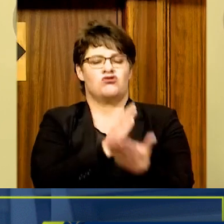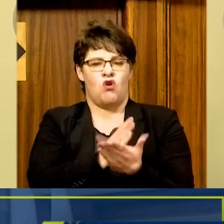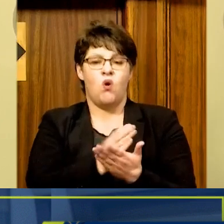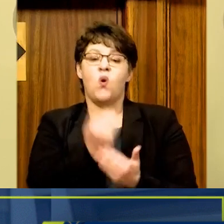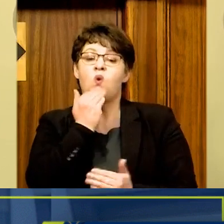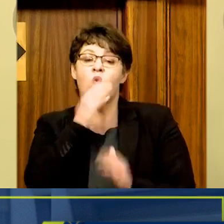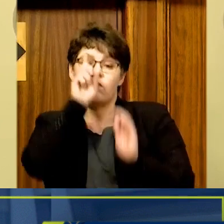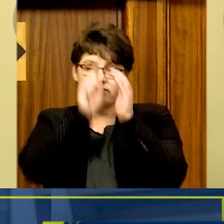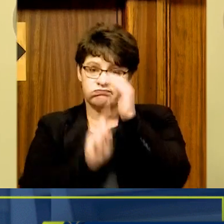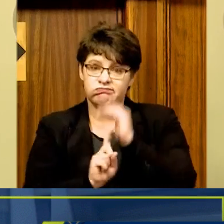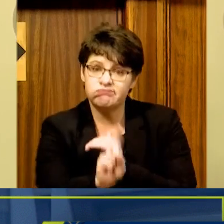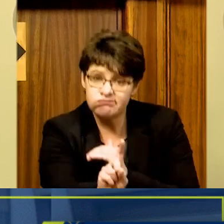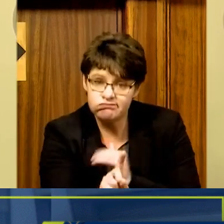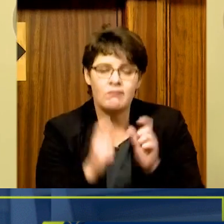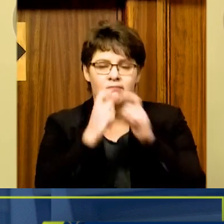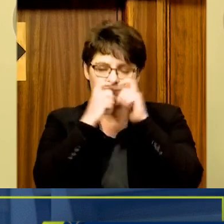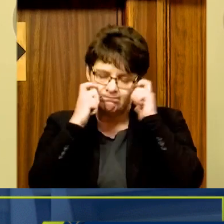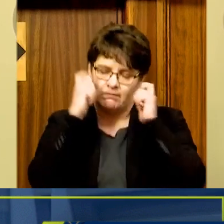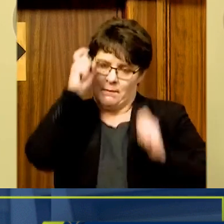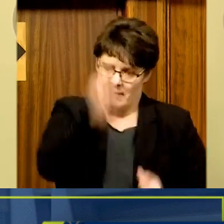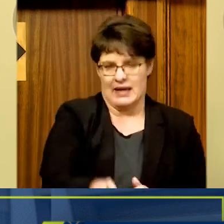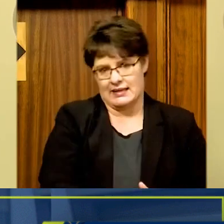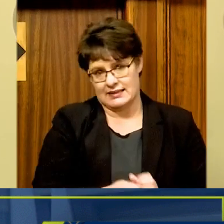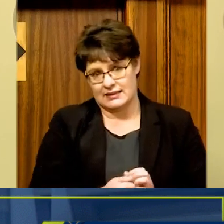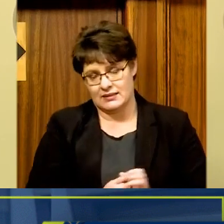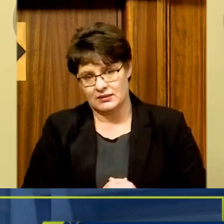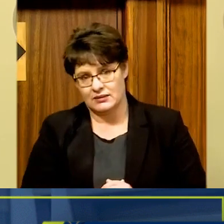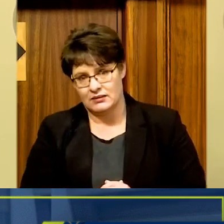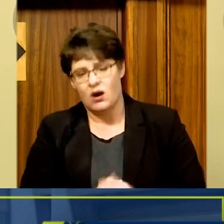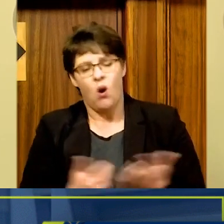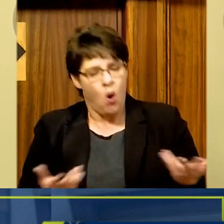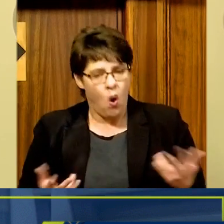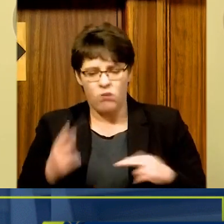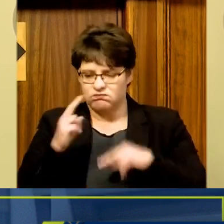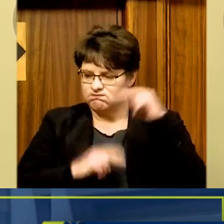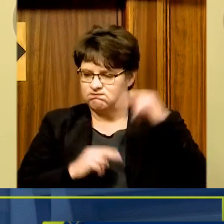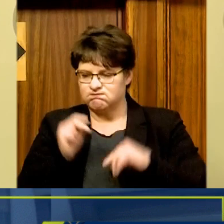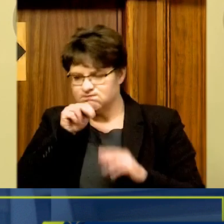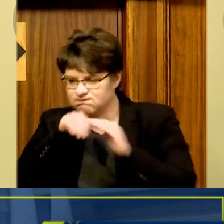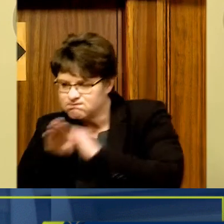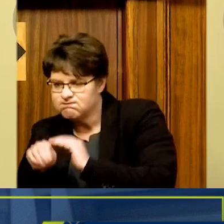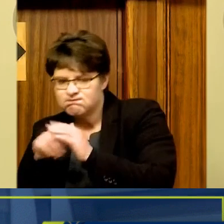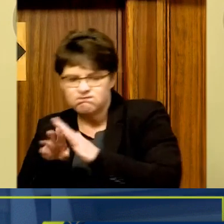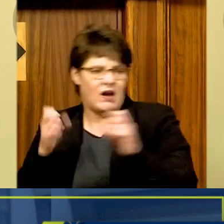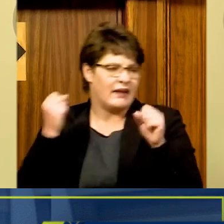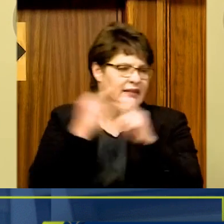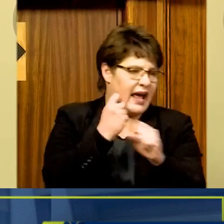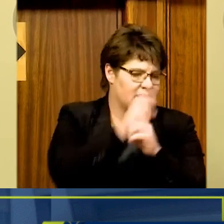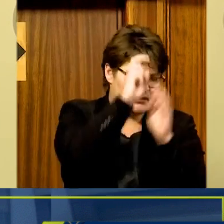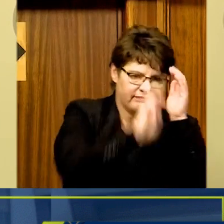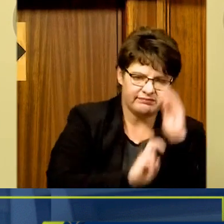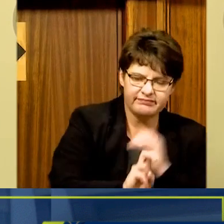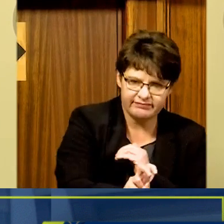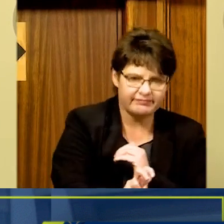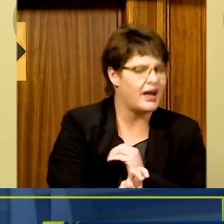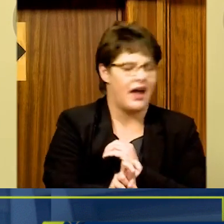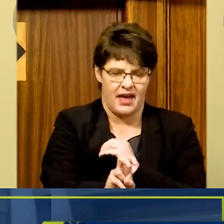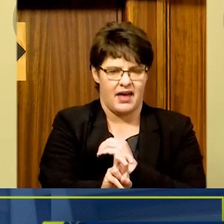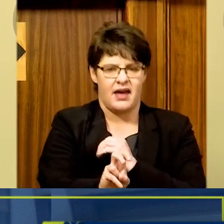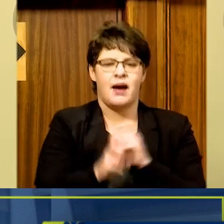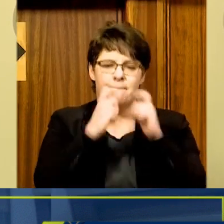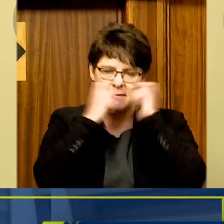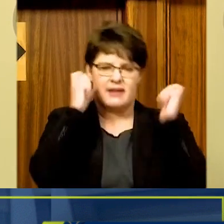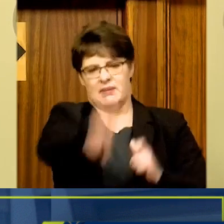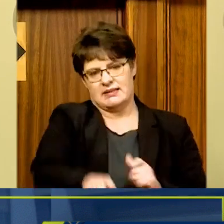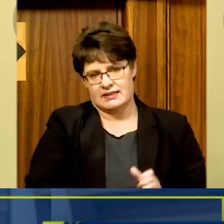that anyone entering their premises or facilities or vehicle must be wearing